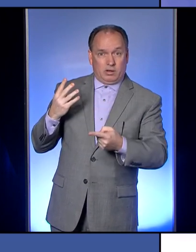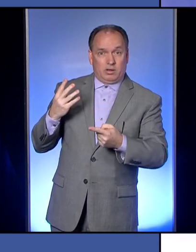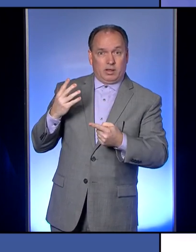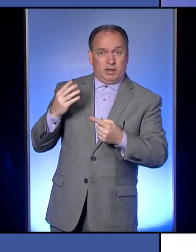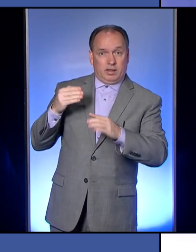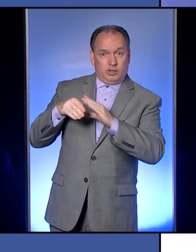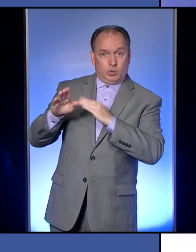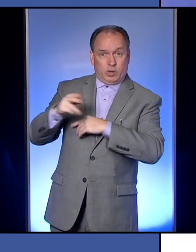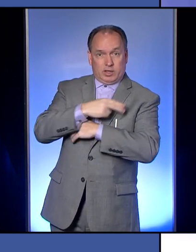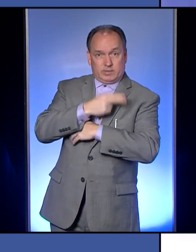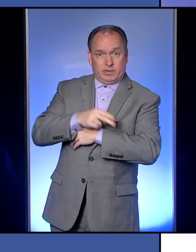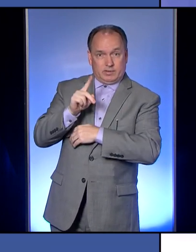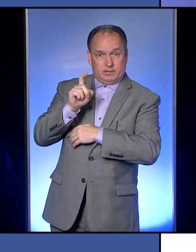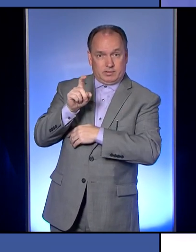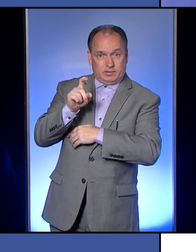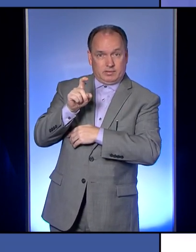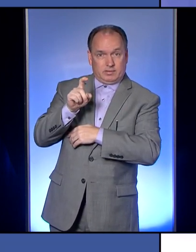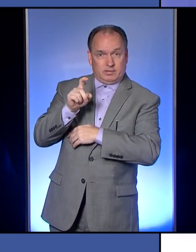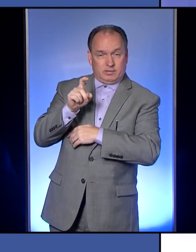your hospital?